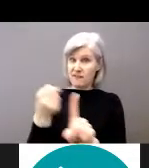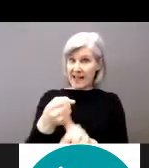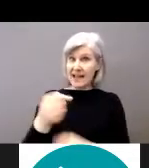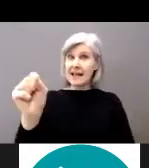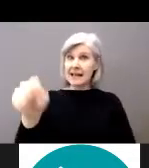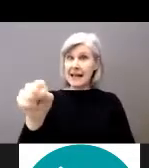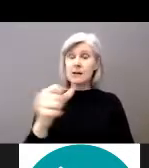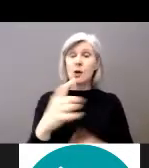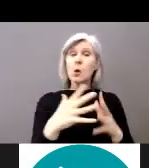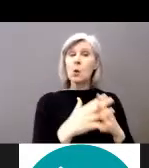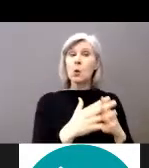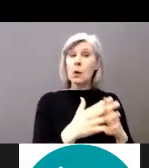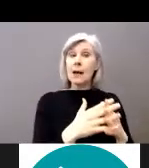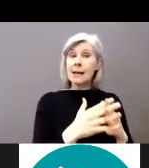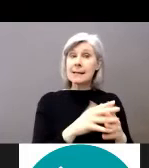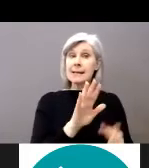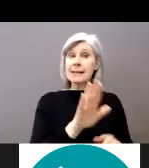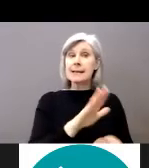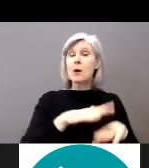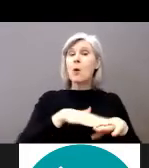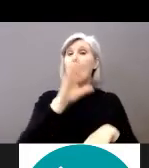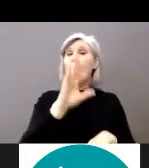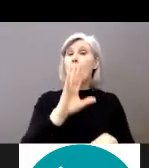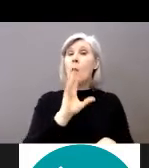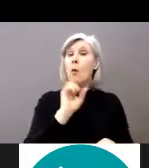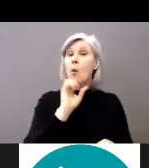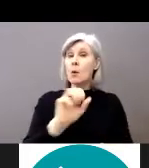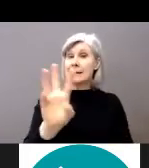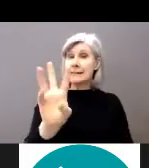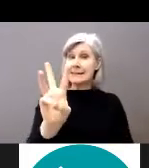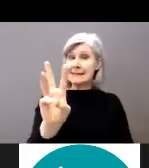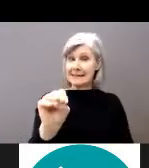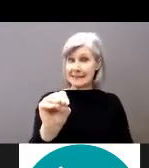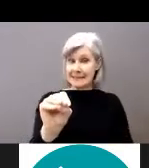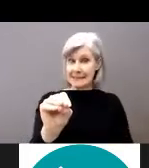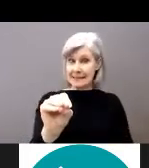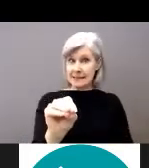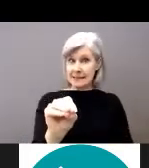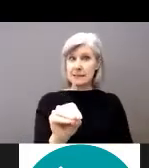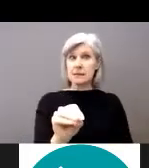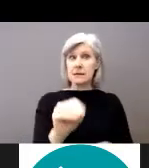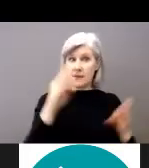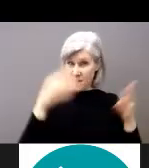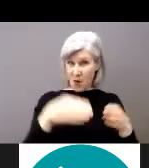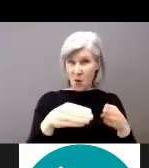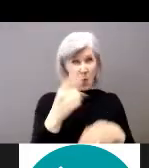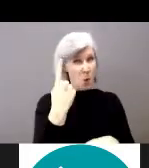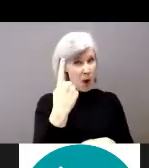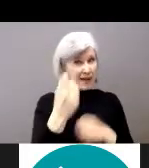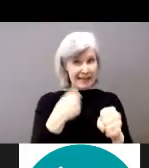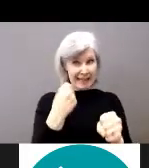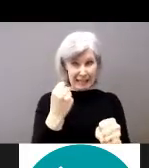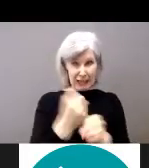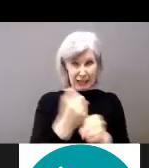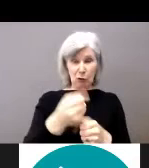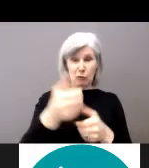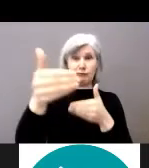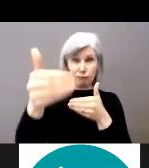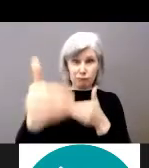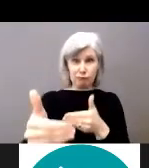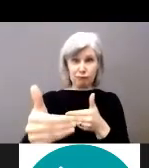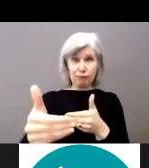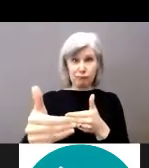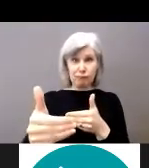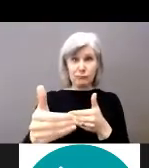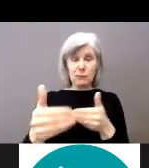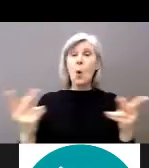over the age of 60, only in 1 year, this is just within 1 year, the amplification